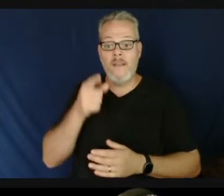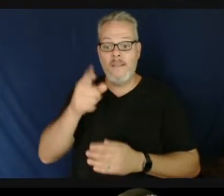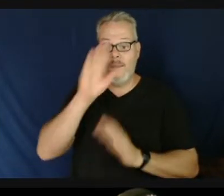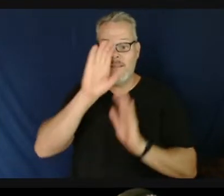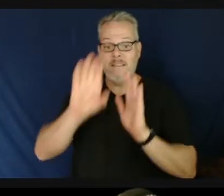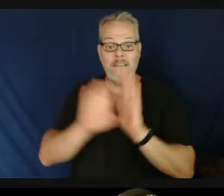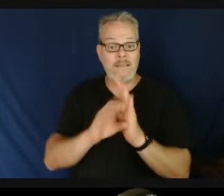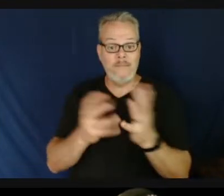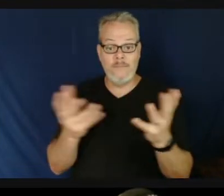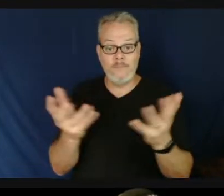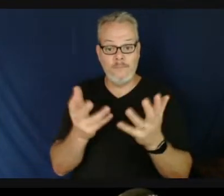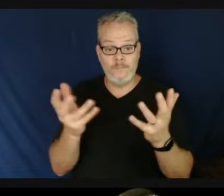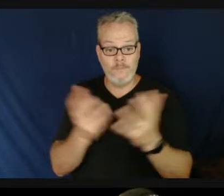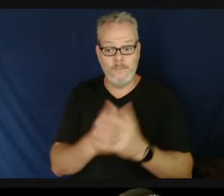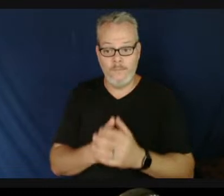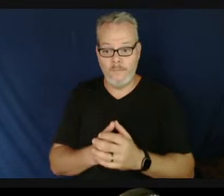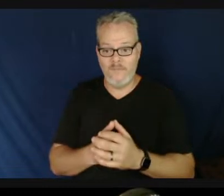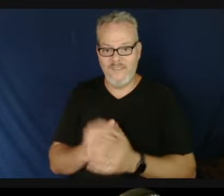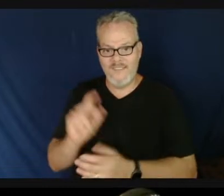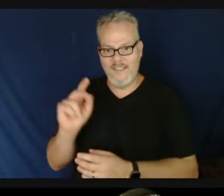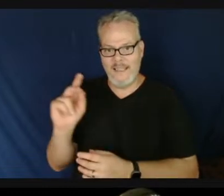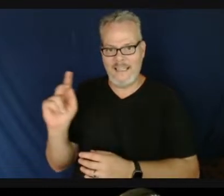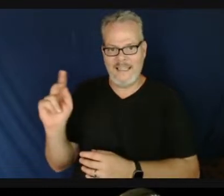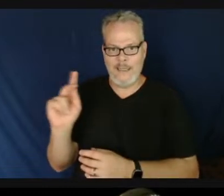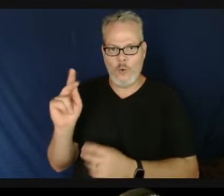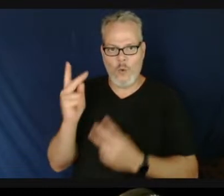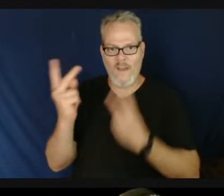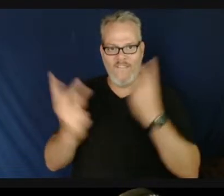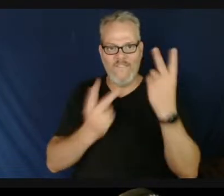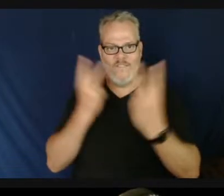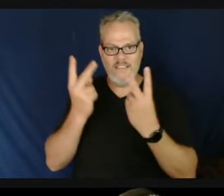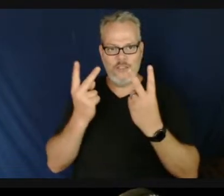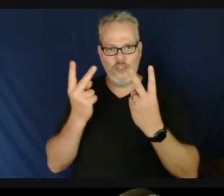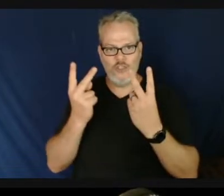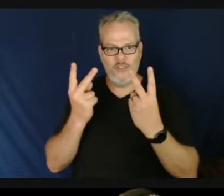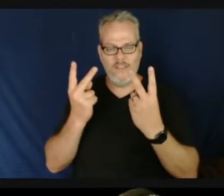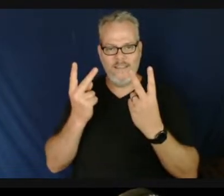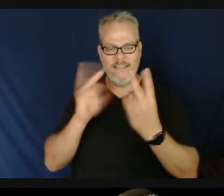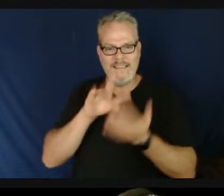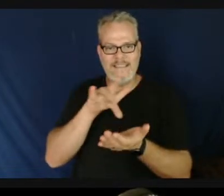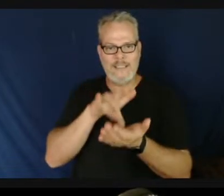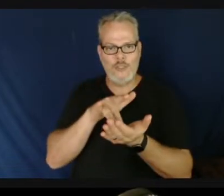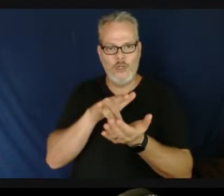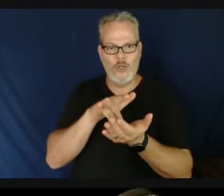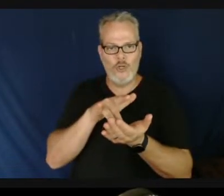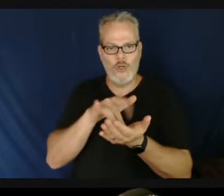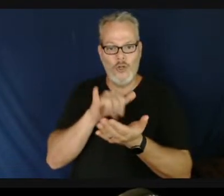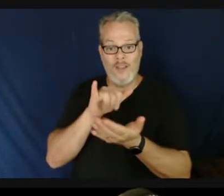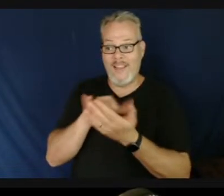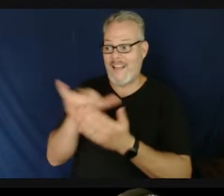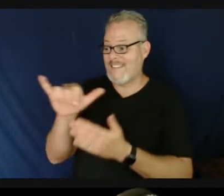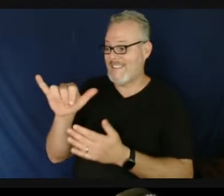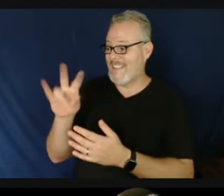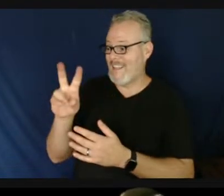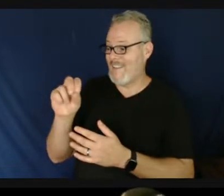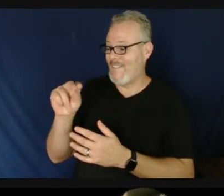the Kilauea Visitor Center that's under construction. Yvonne sent me this picture earlier today,